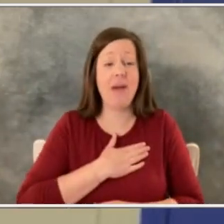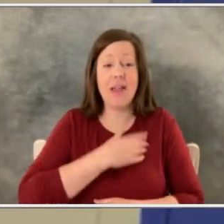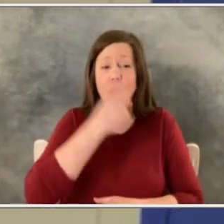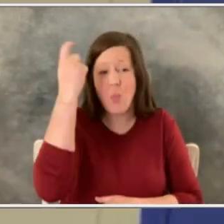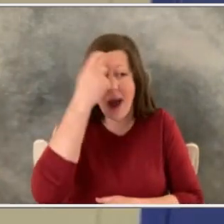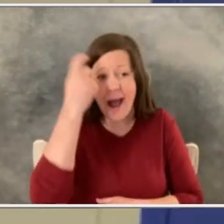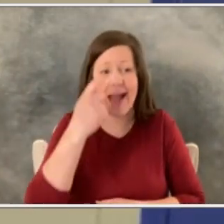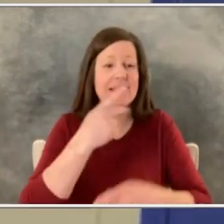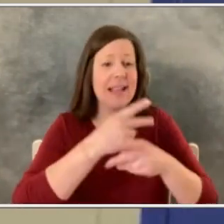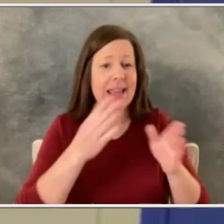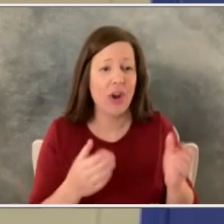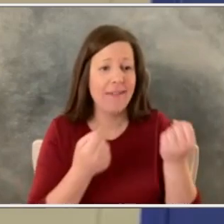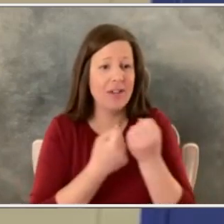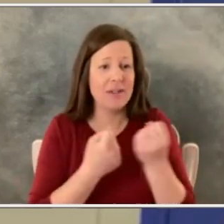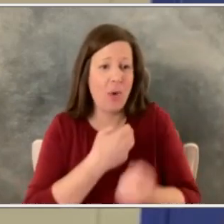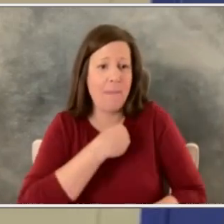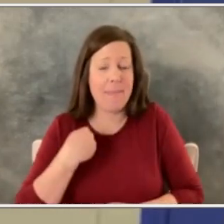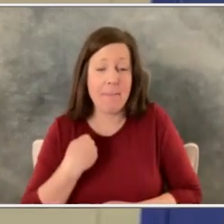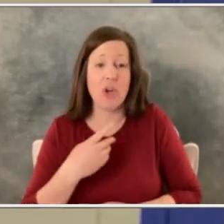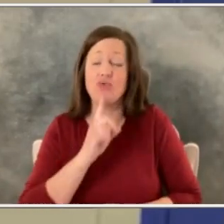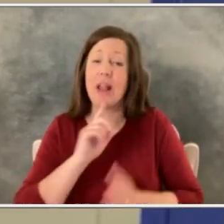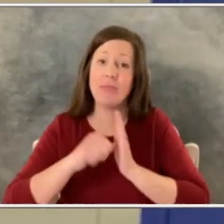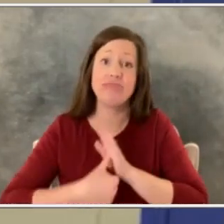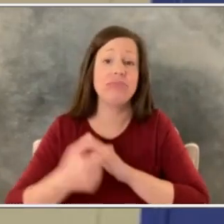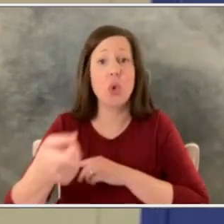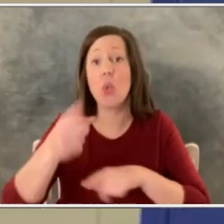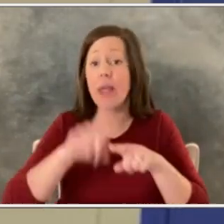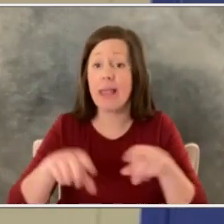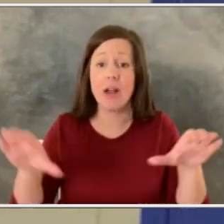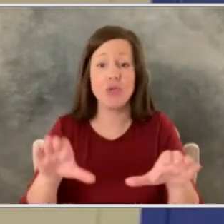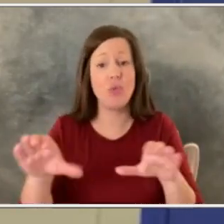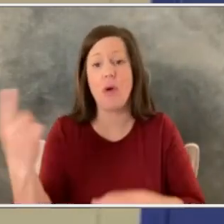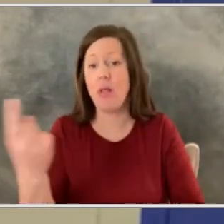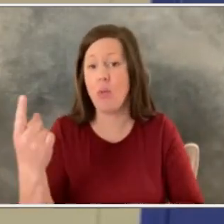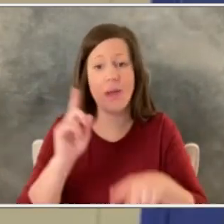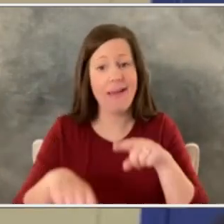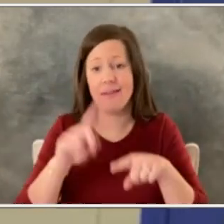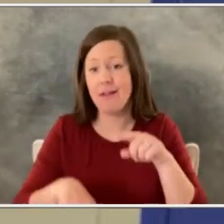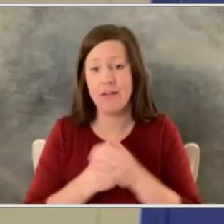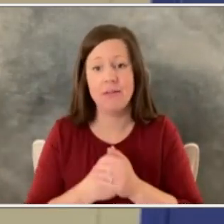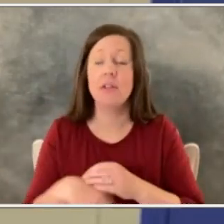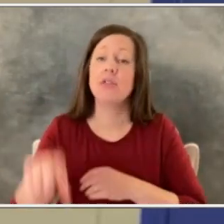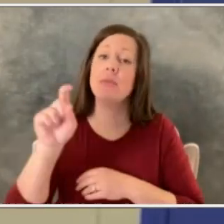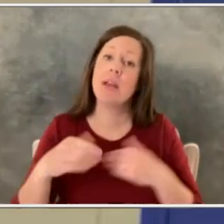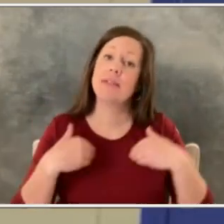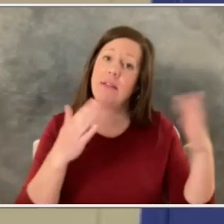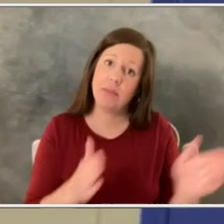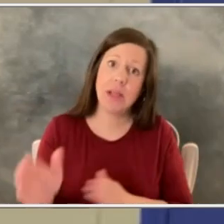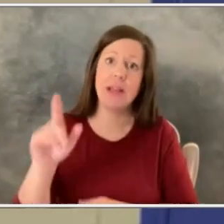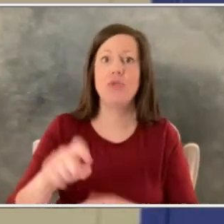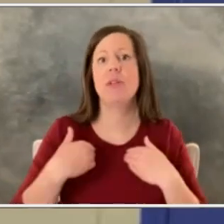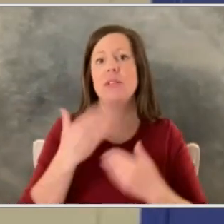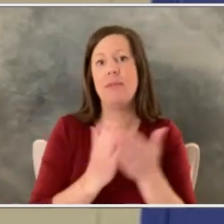has drilled that into me. You cannot do this alone. having a plan, having some type